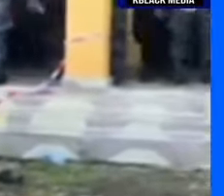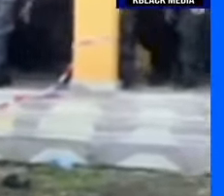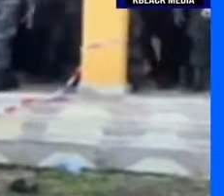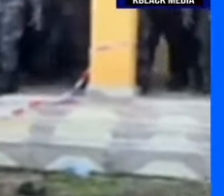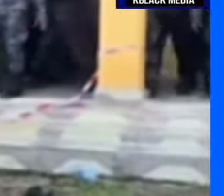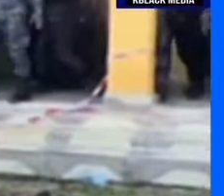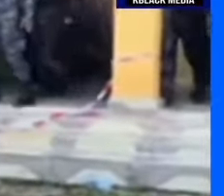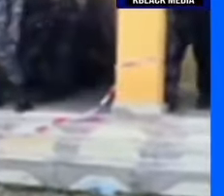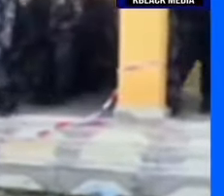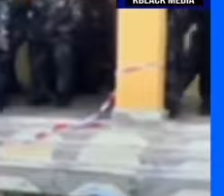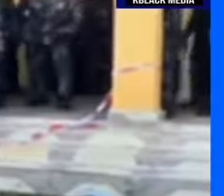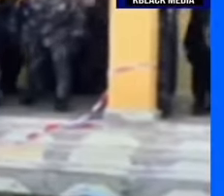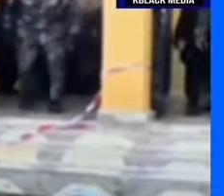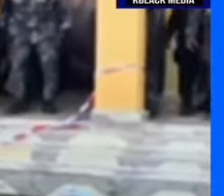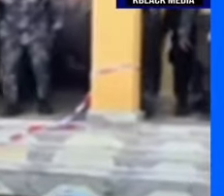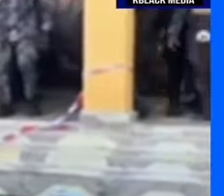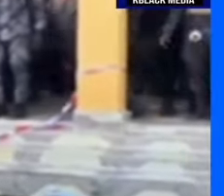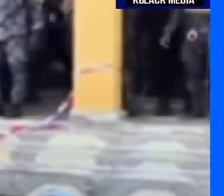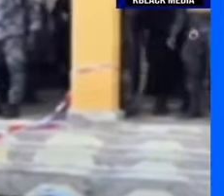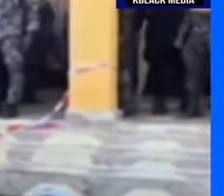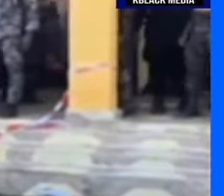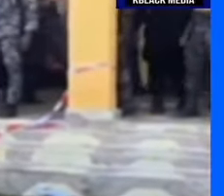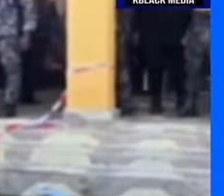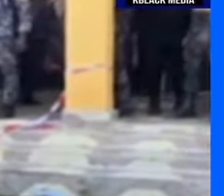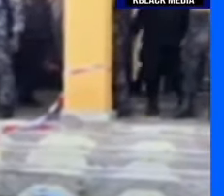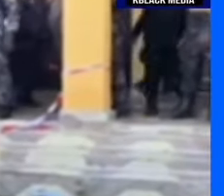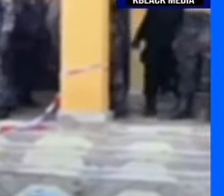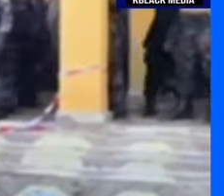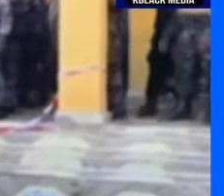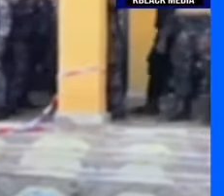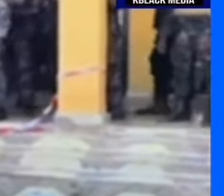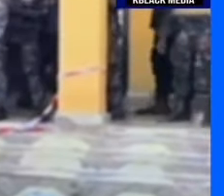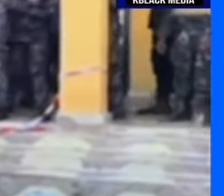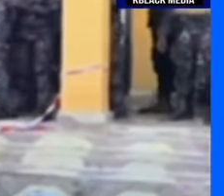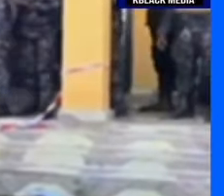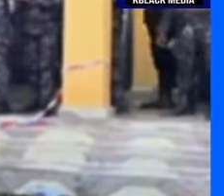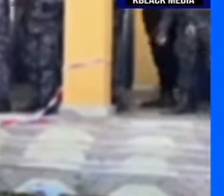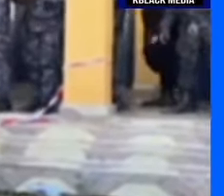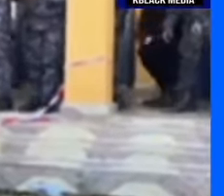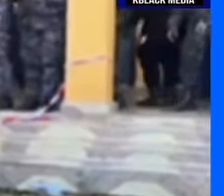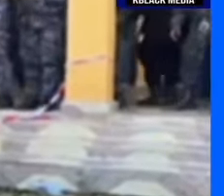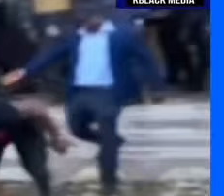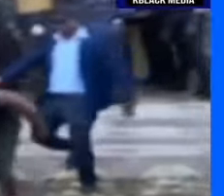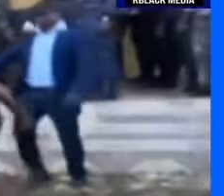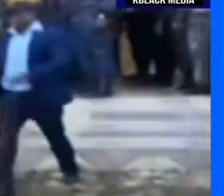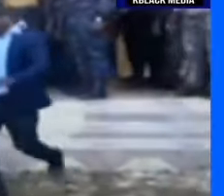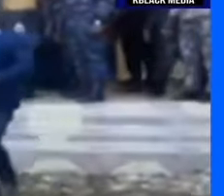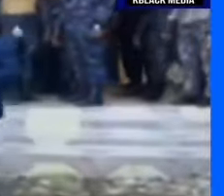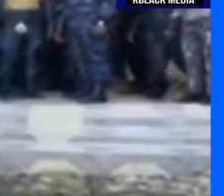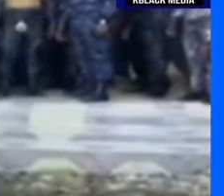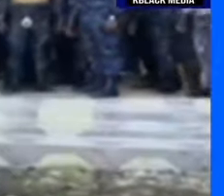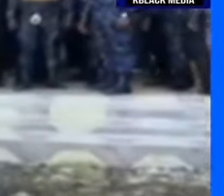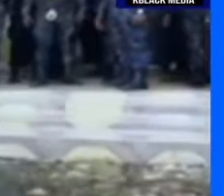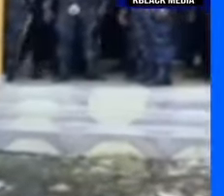of the presidential candidate of the ruling party and the vice president for that matter,